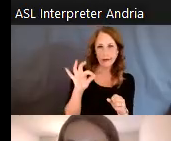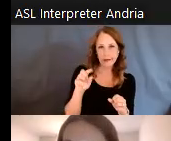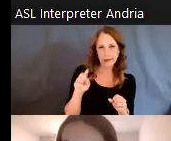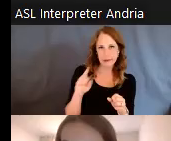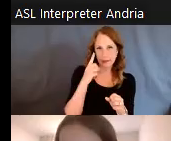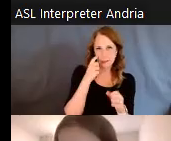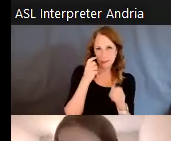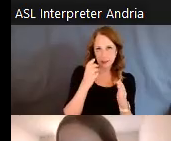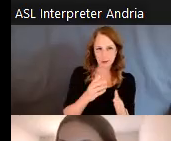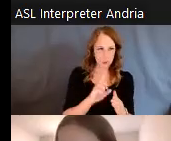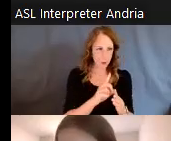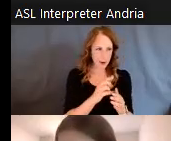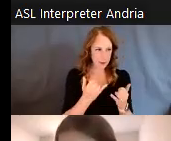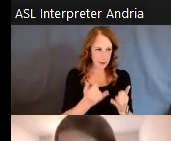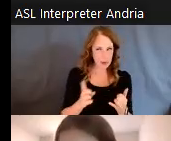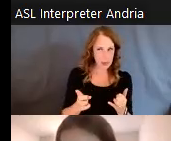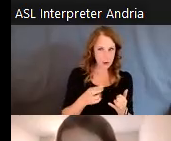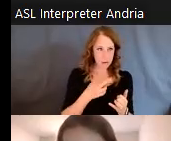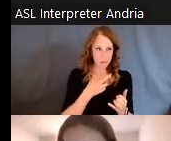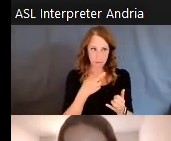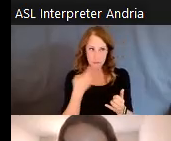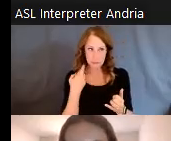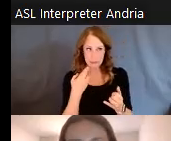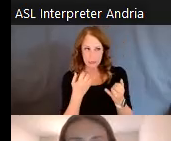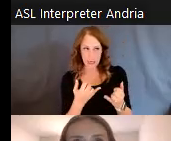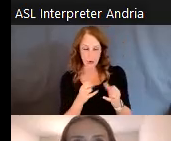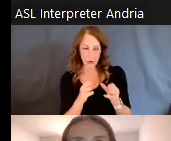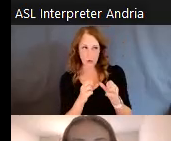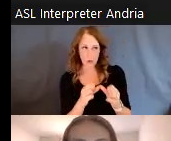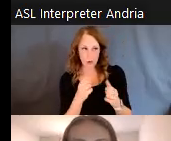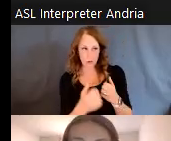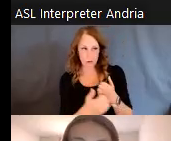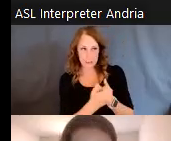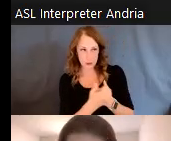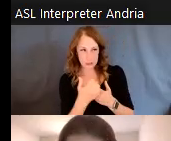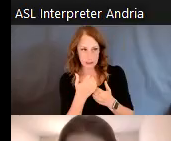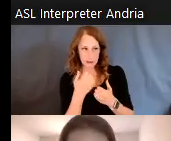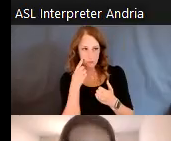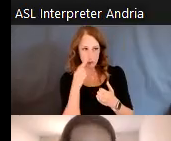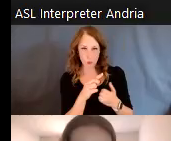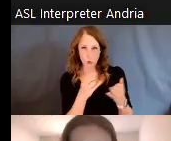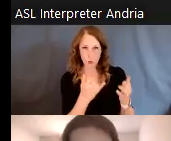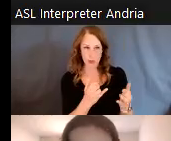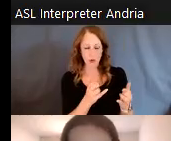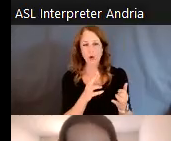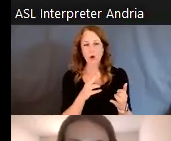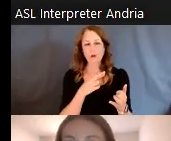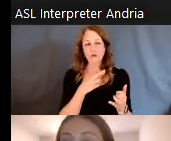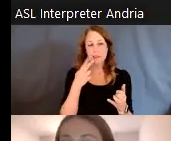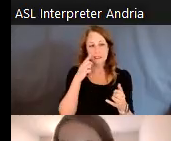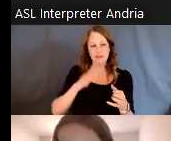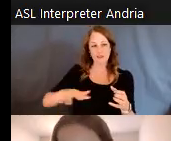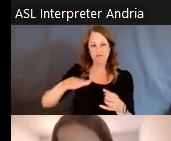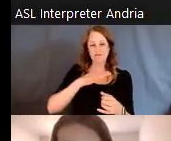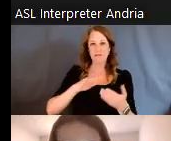now? Are they a risk or an ongoing risk to the survivor? Are they a risk to the wider community? So